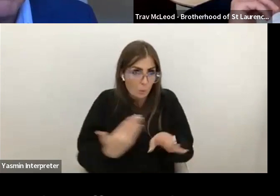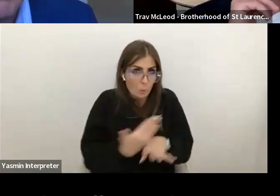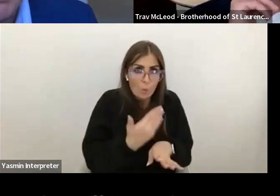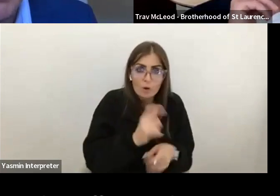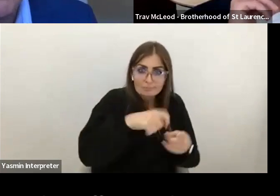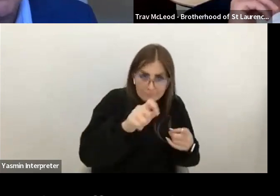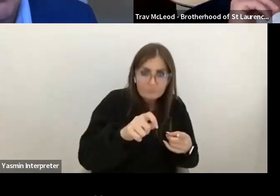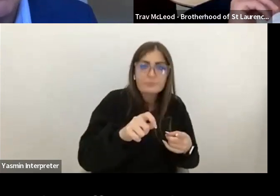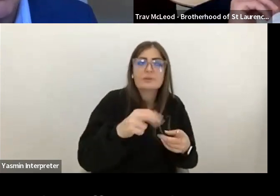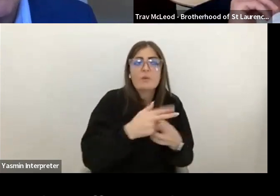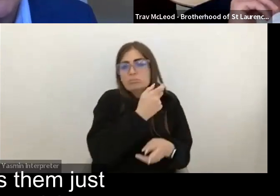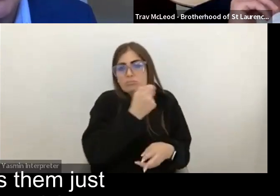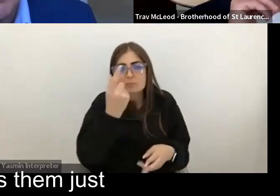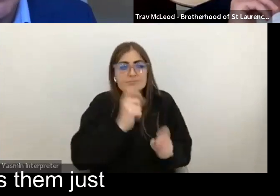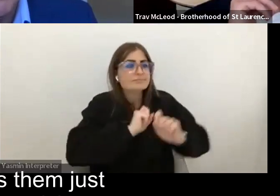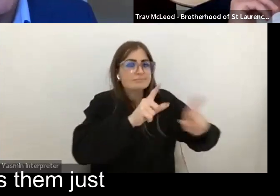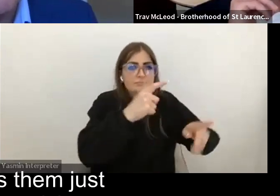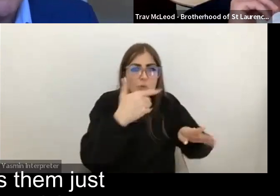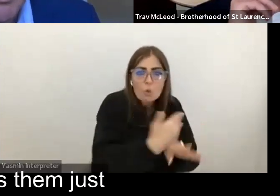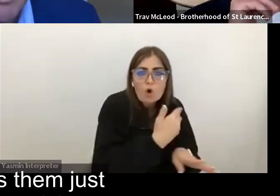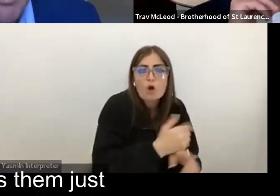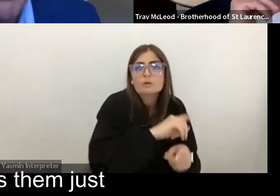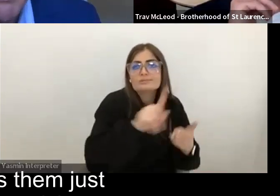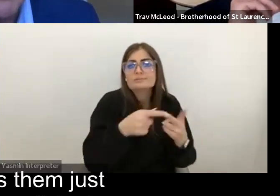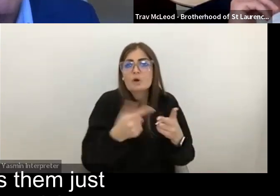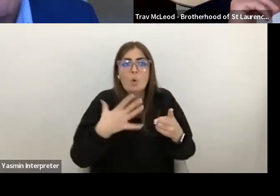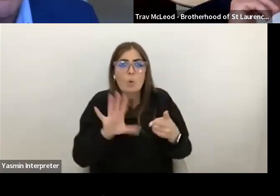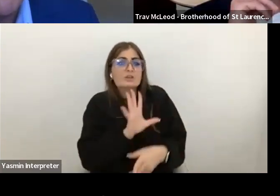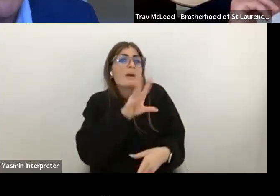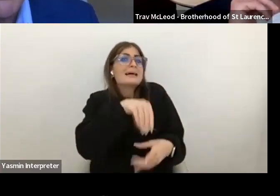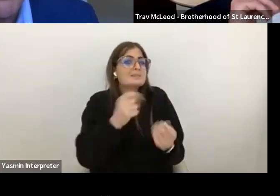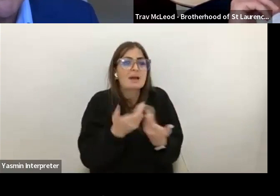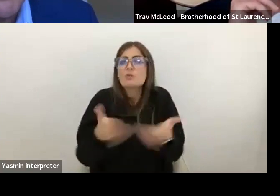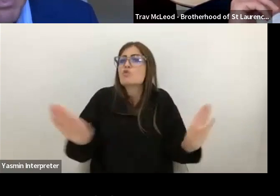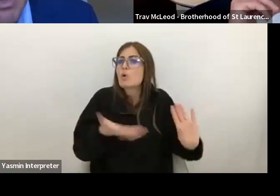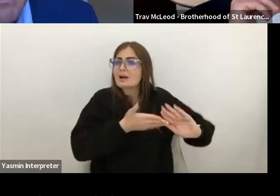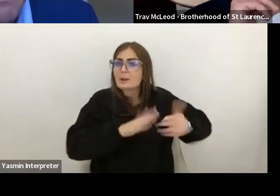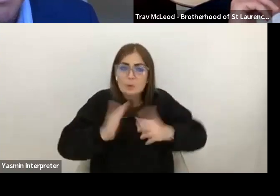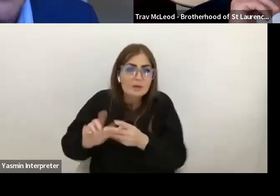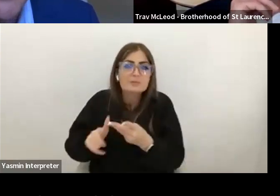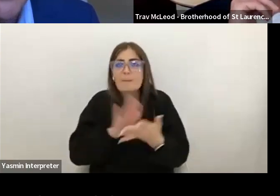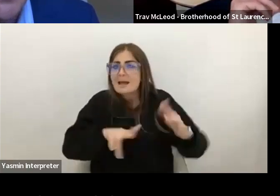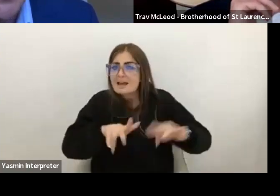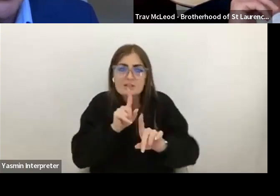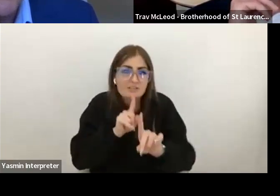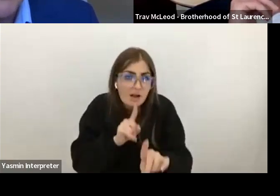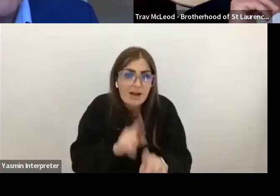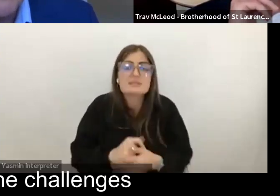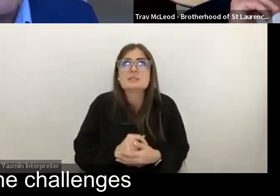needs in terms of them going off to work, whether it's them just wanting to participate in the broader community, whether it's parenting